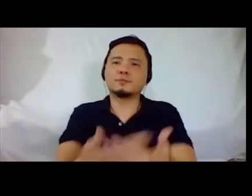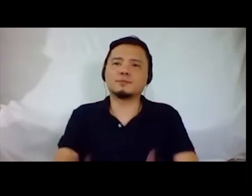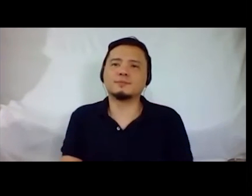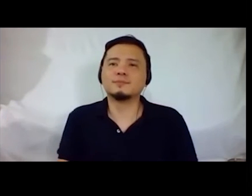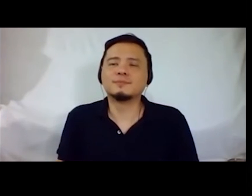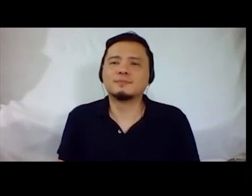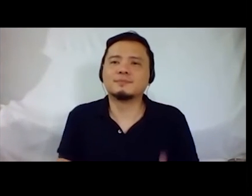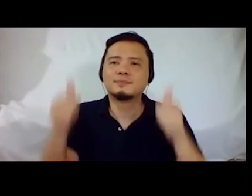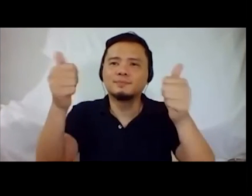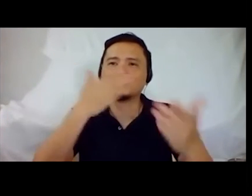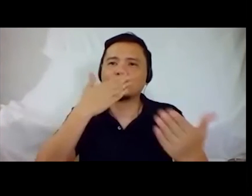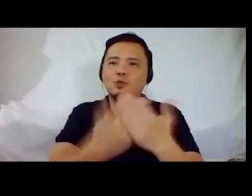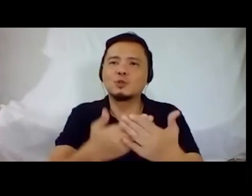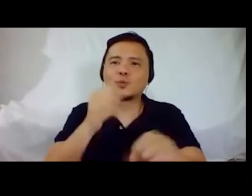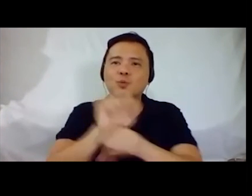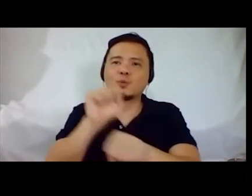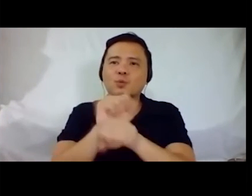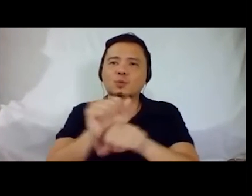good, good work.